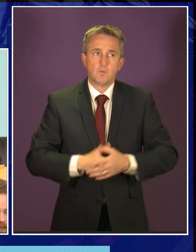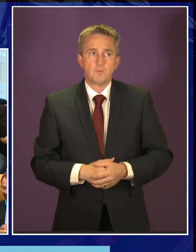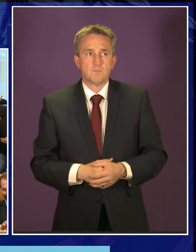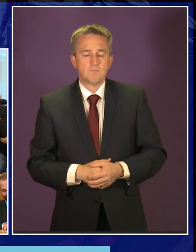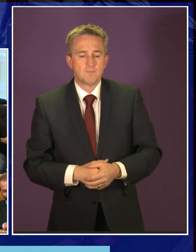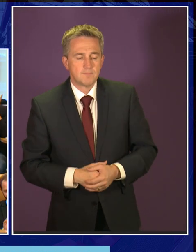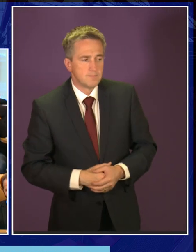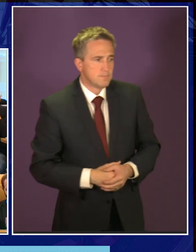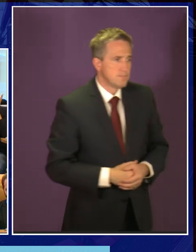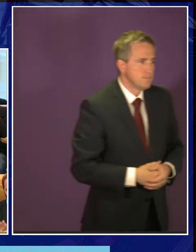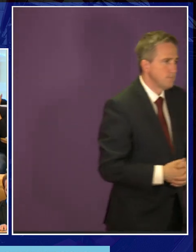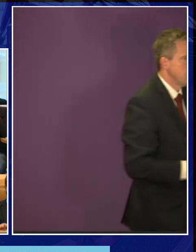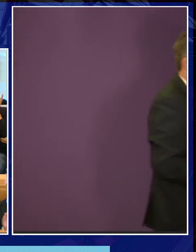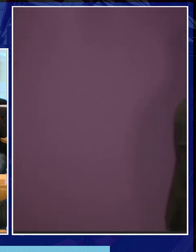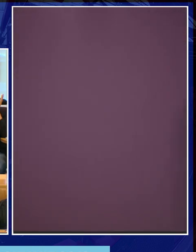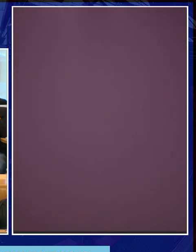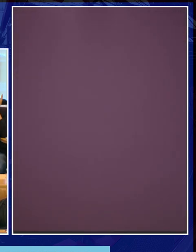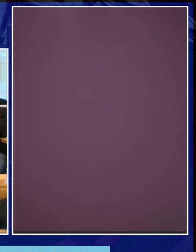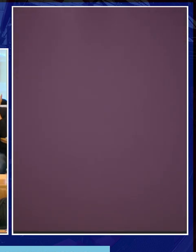indeed.